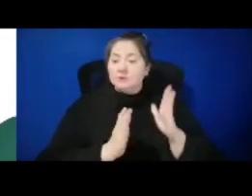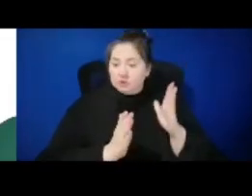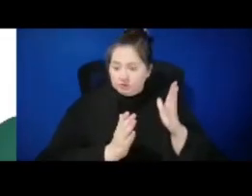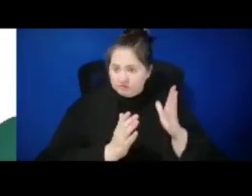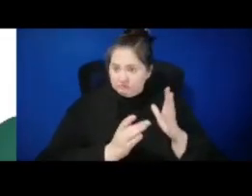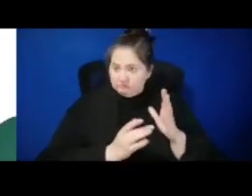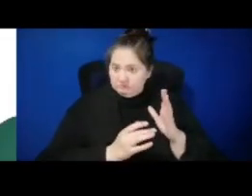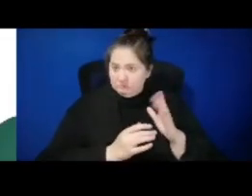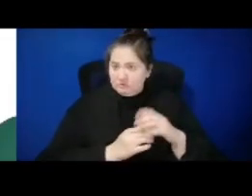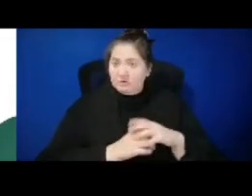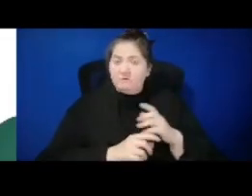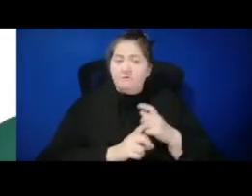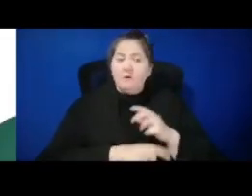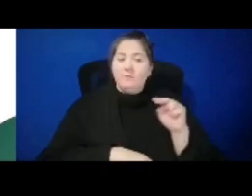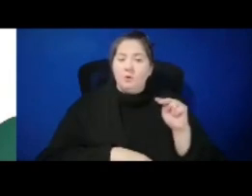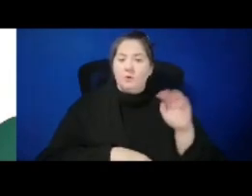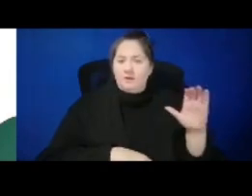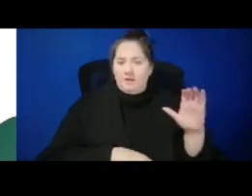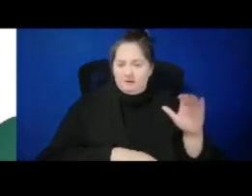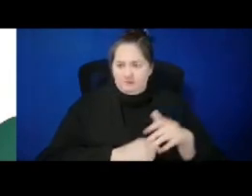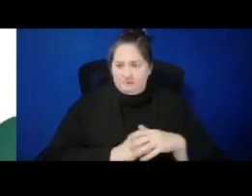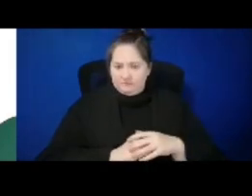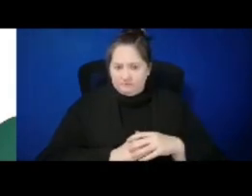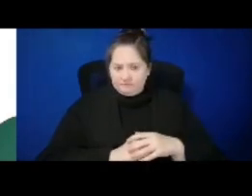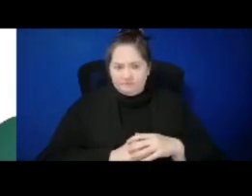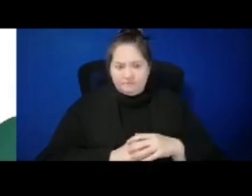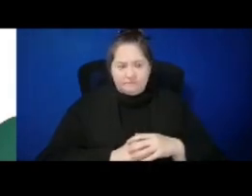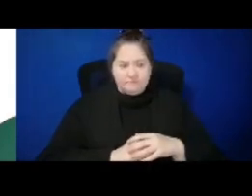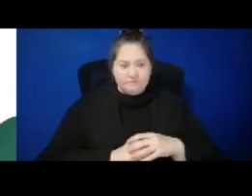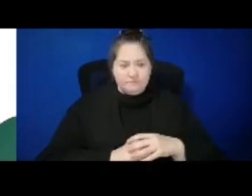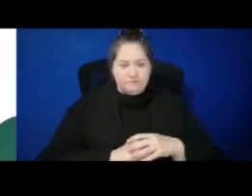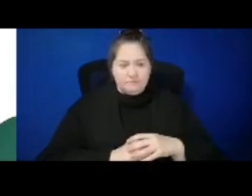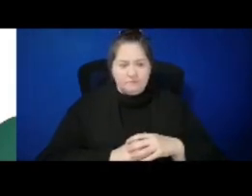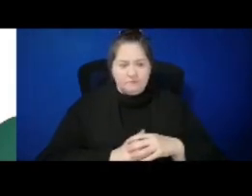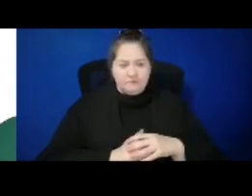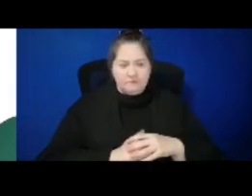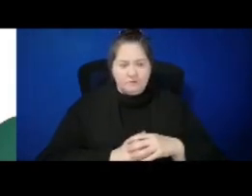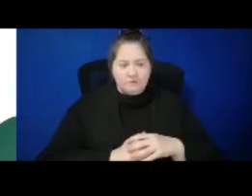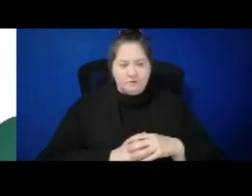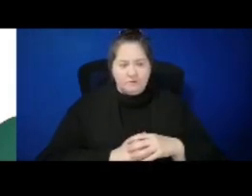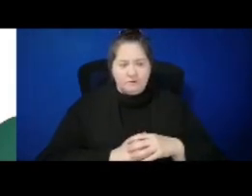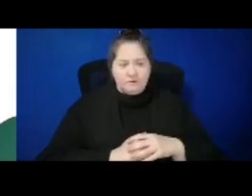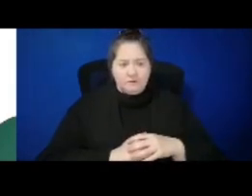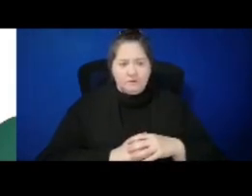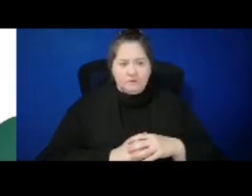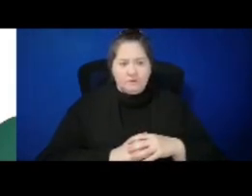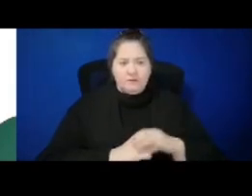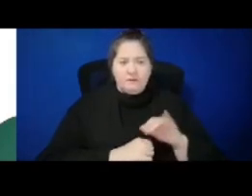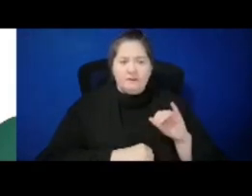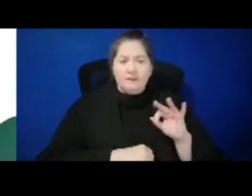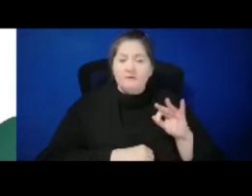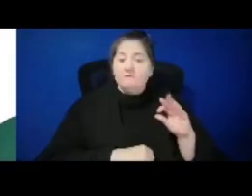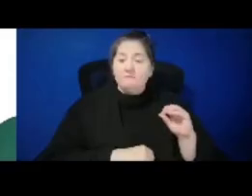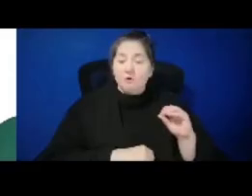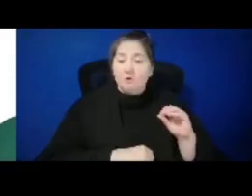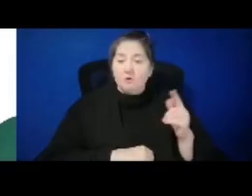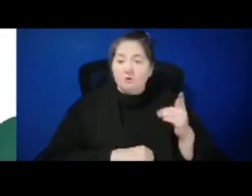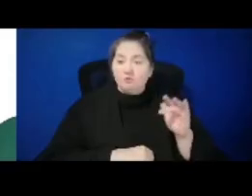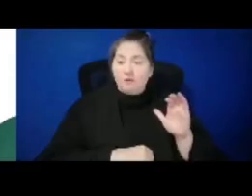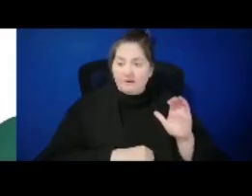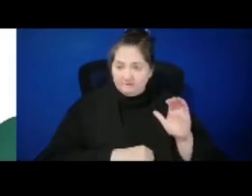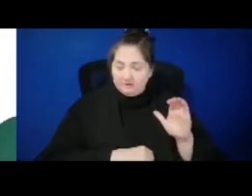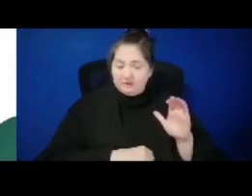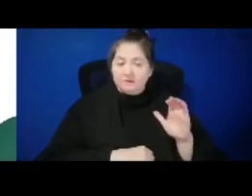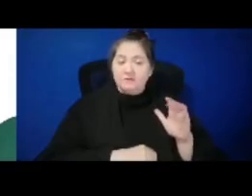today from North Carolina. So the next thing I'm going to pull up on my screen is an infographic that we created